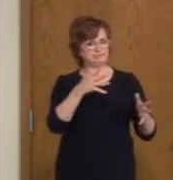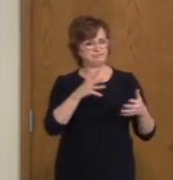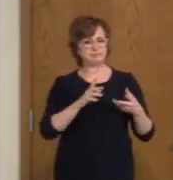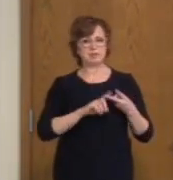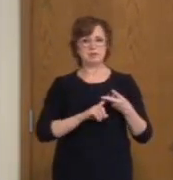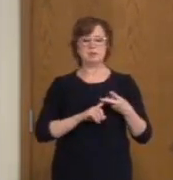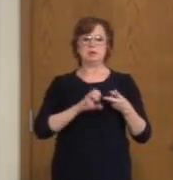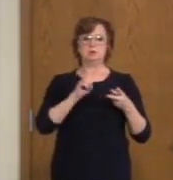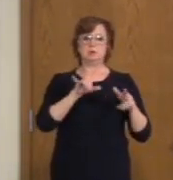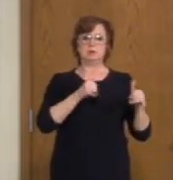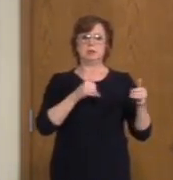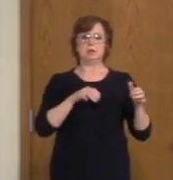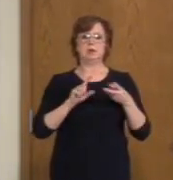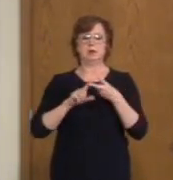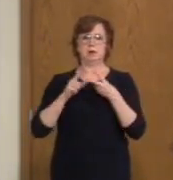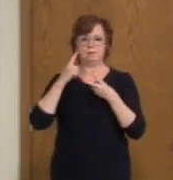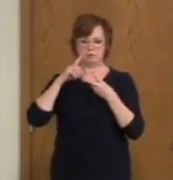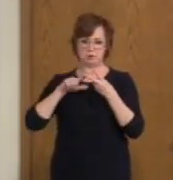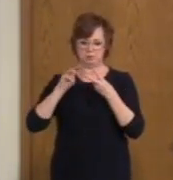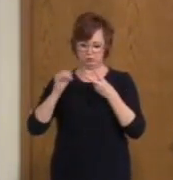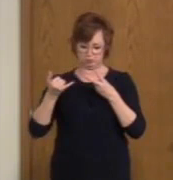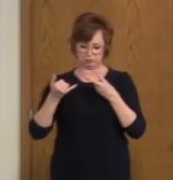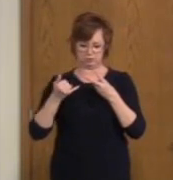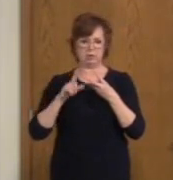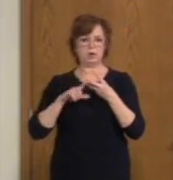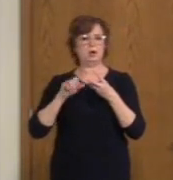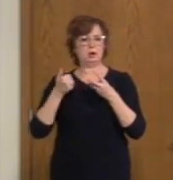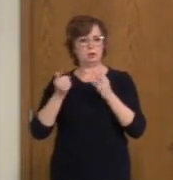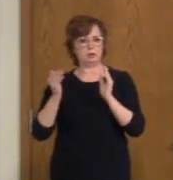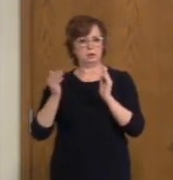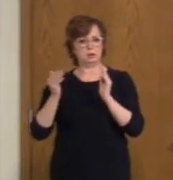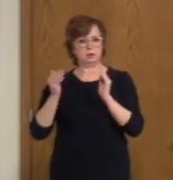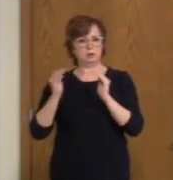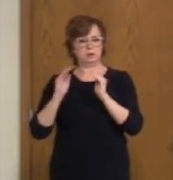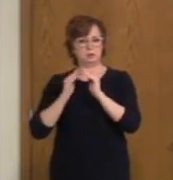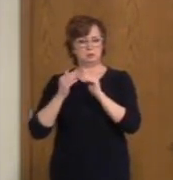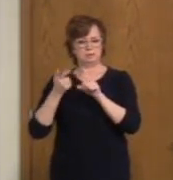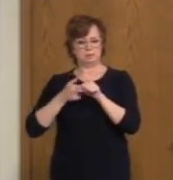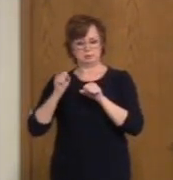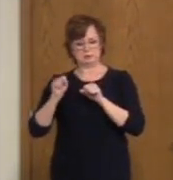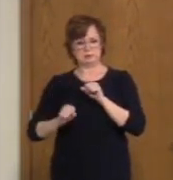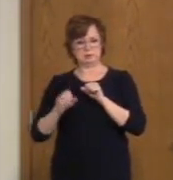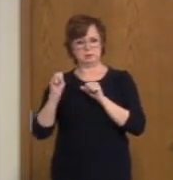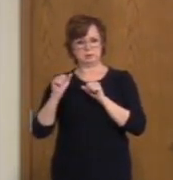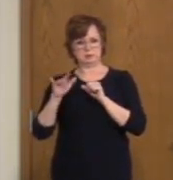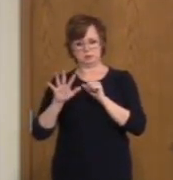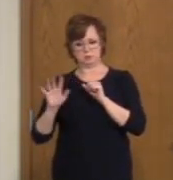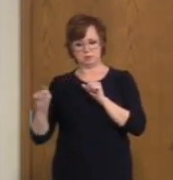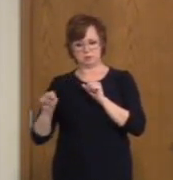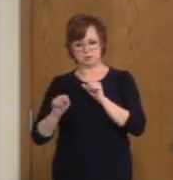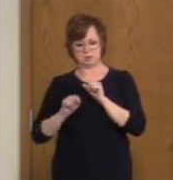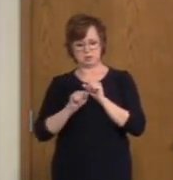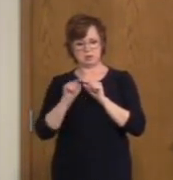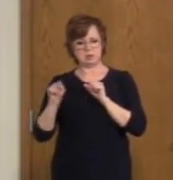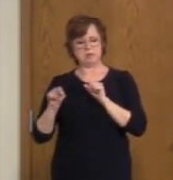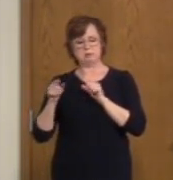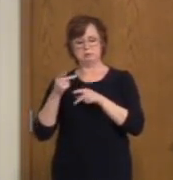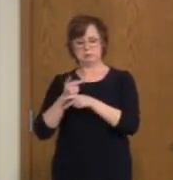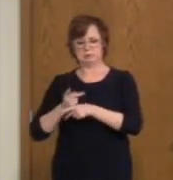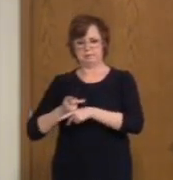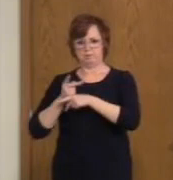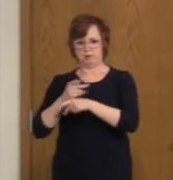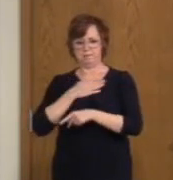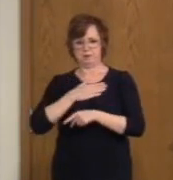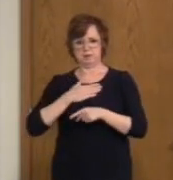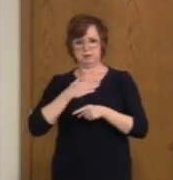almost similar in Moose Jaw and some other communities in southern Saskatchewan. So extreme caution there. And